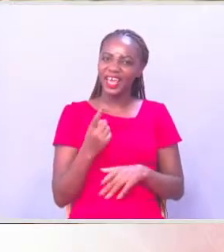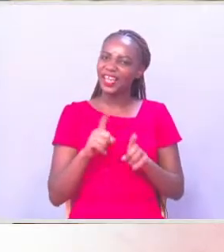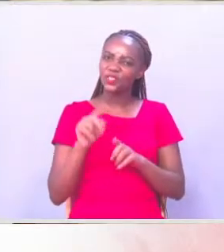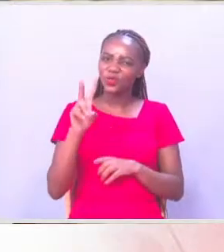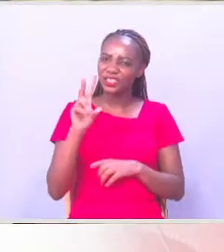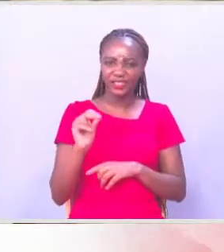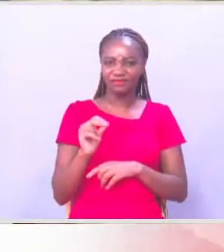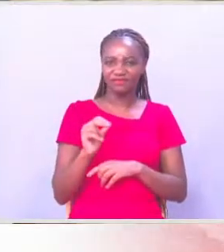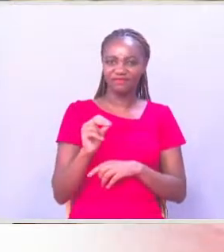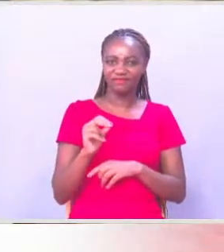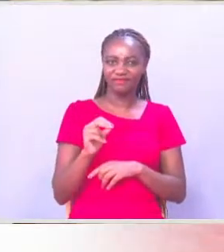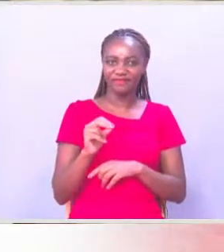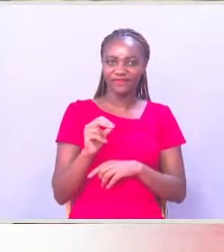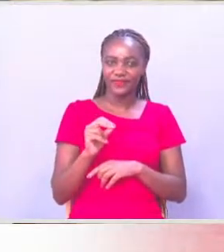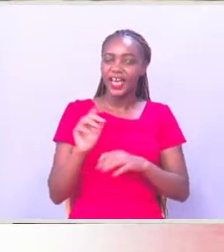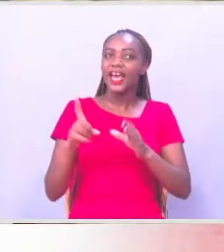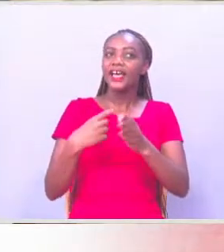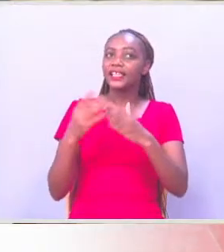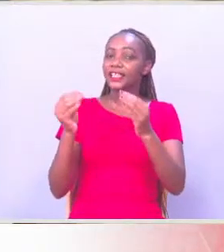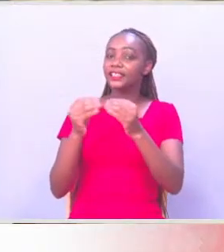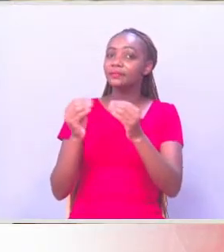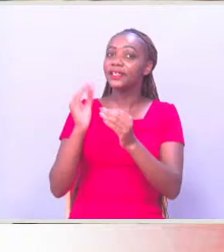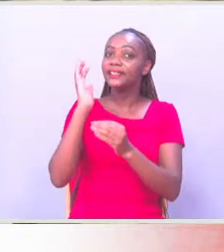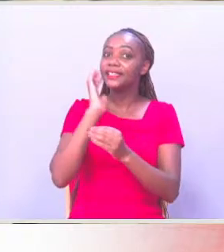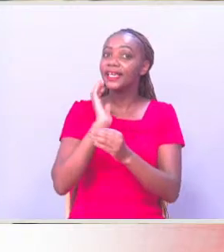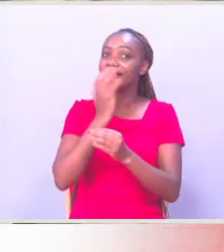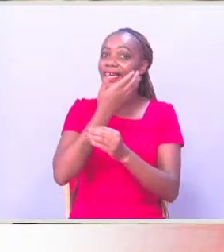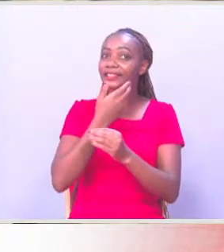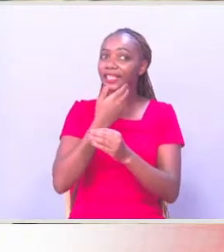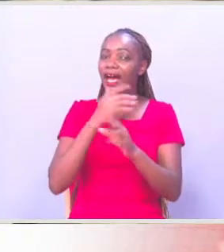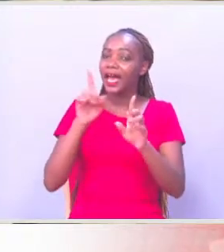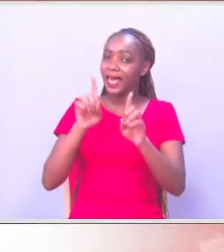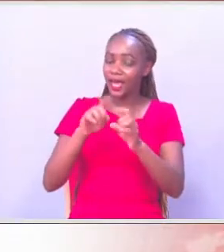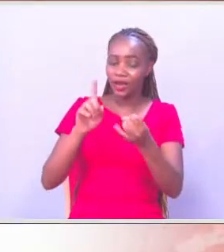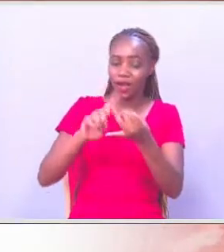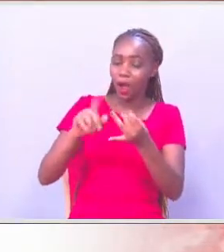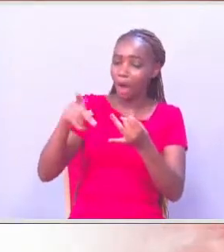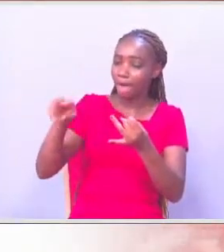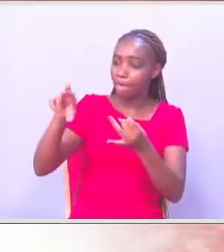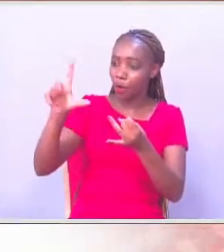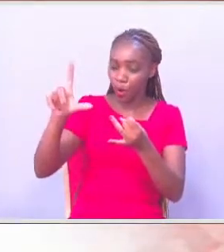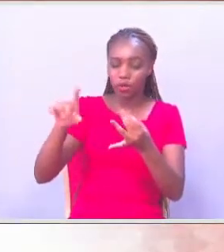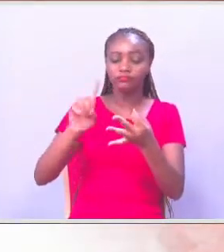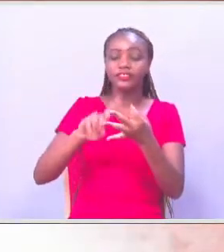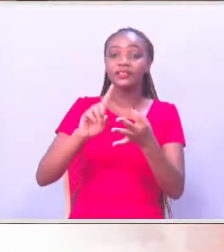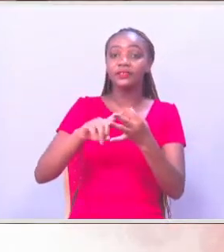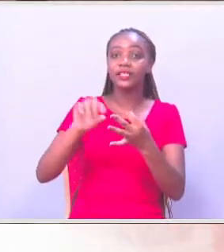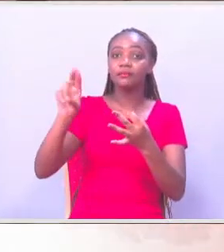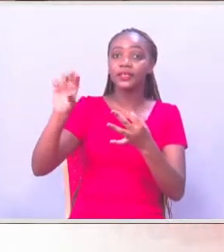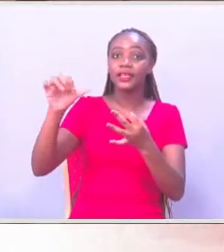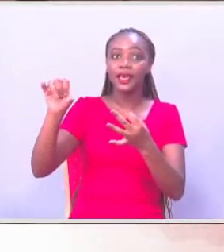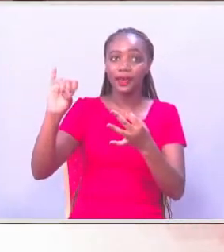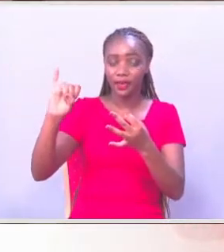120. Nyaga met with Mzee Jomo Kenyatta and Paul Joseph Ngei and shared his plans with